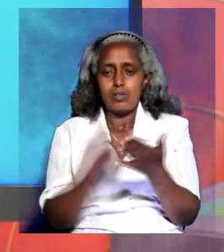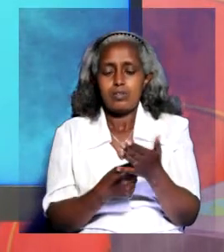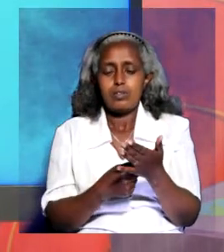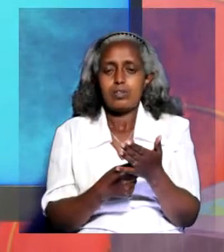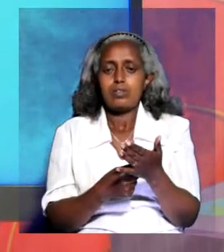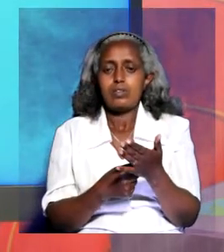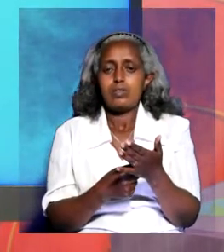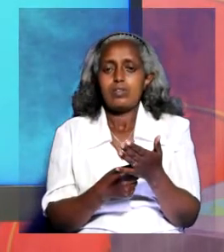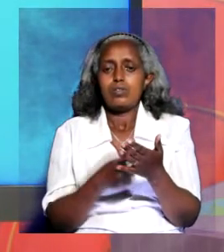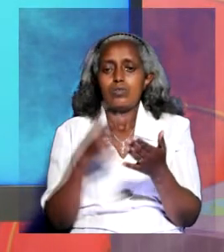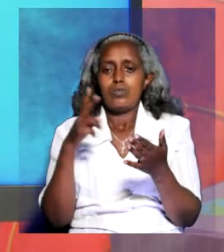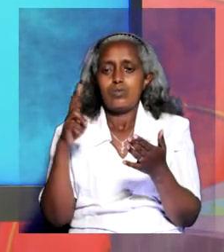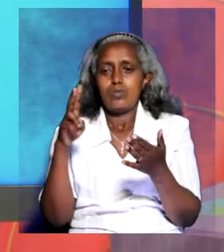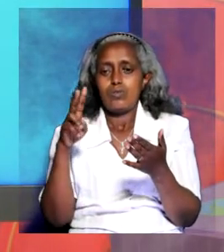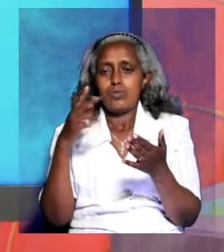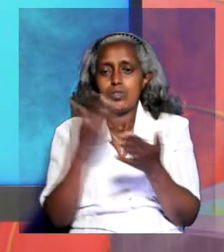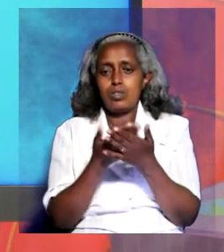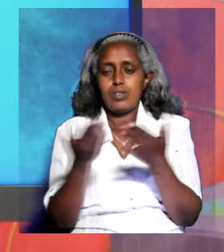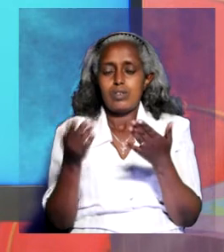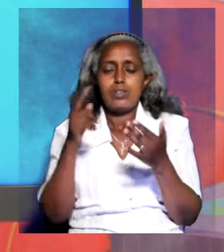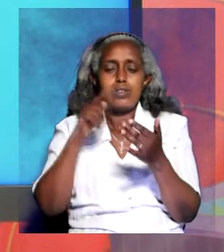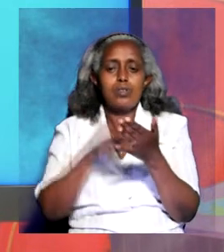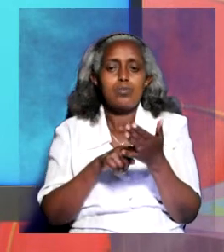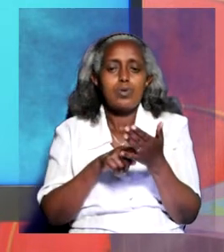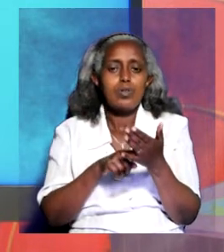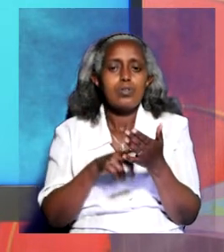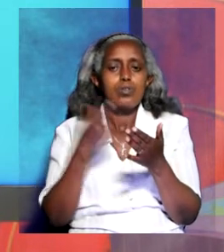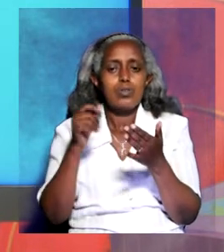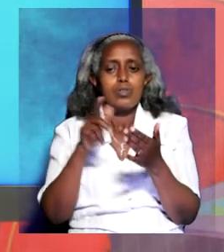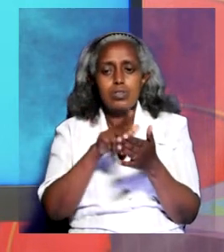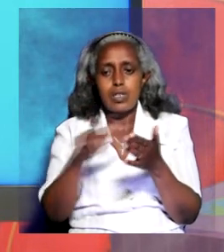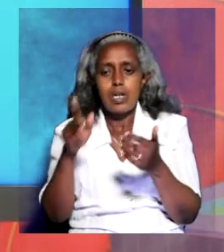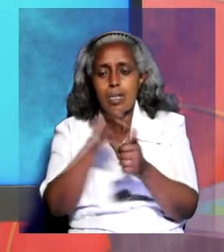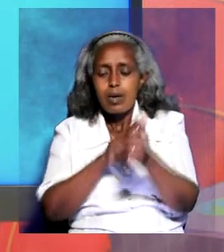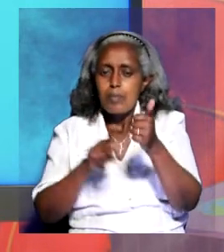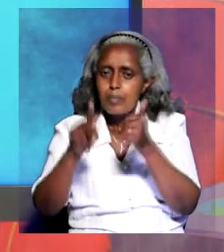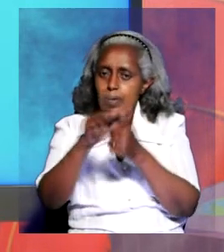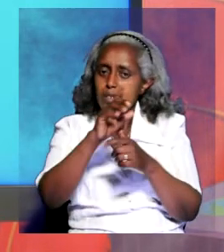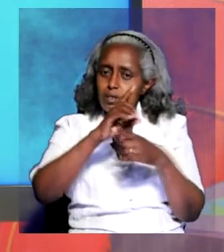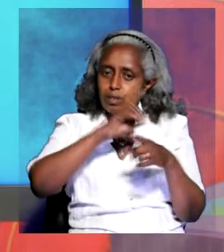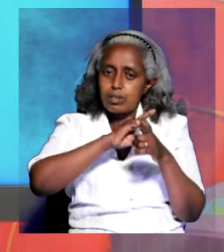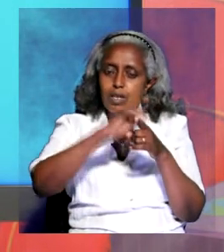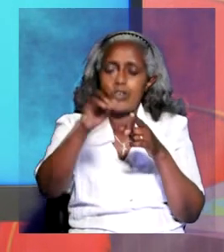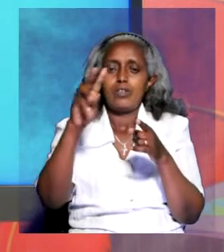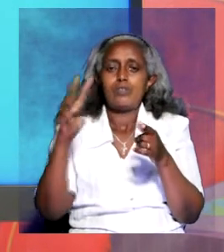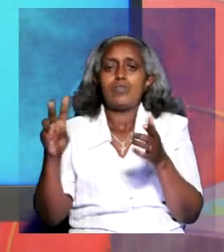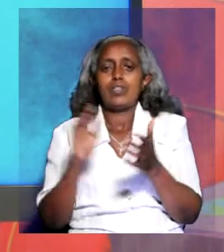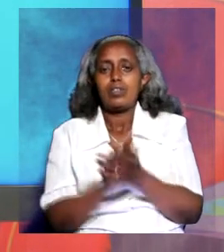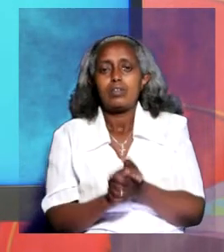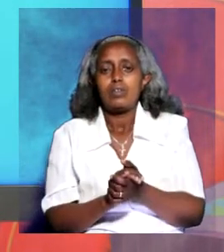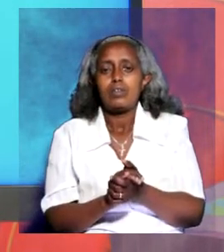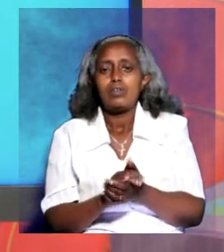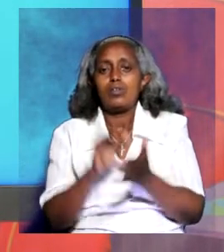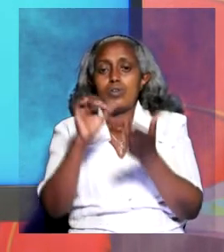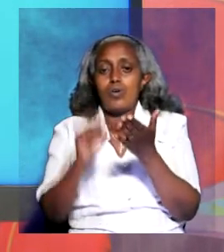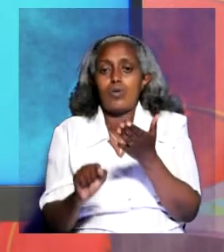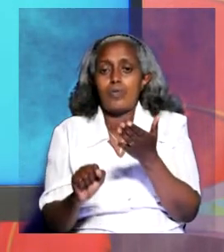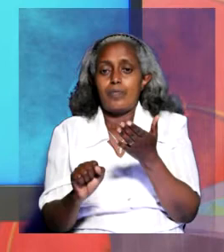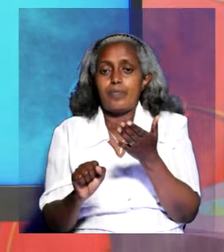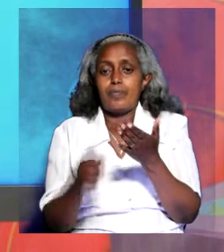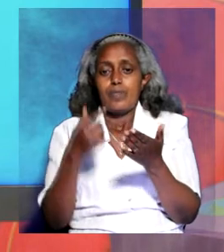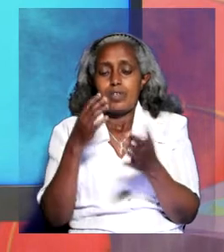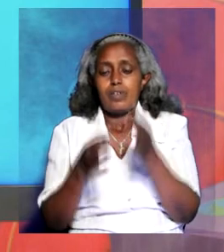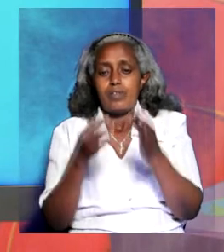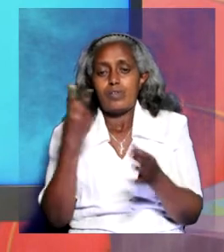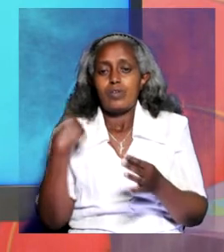things: the point where the line passes and direction vector. So